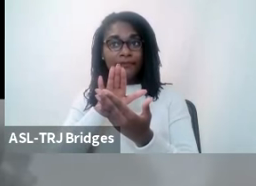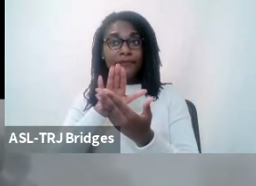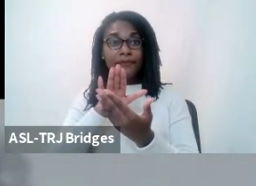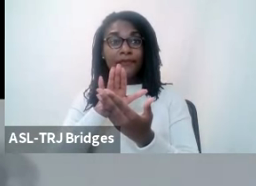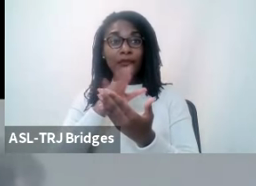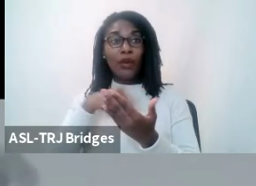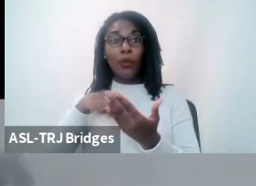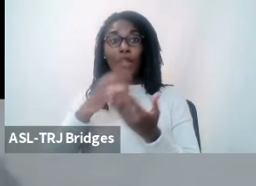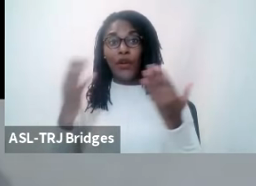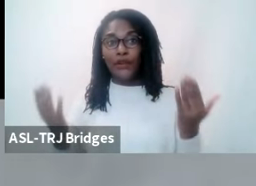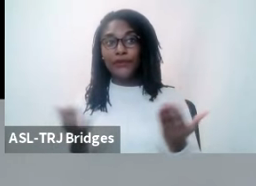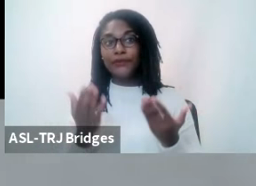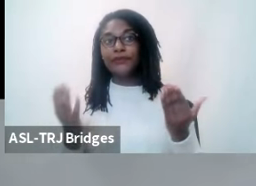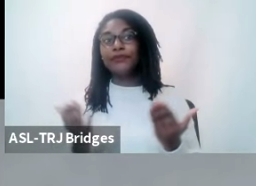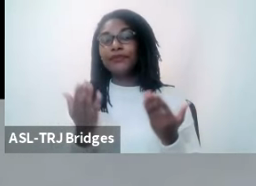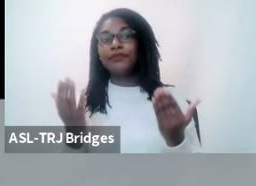presence, we wreck it.